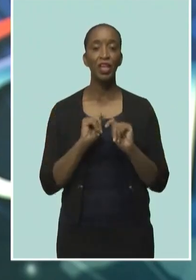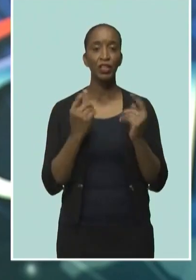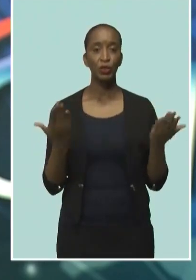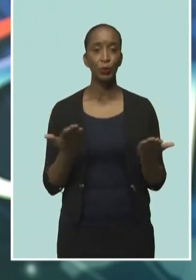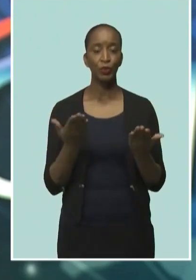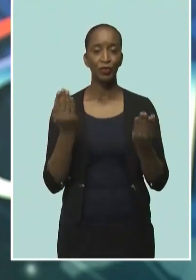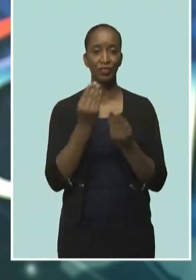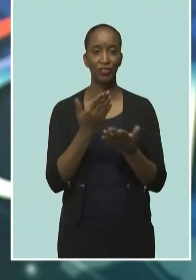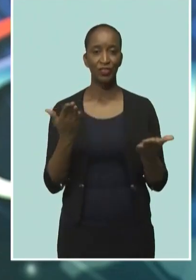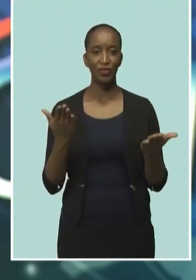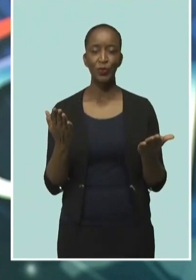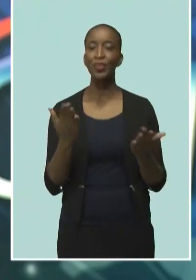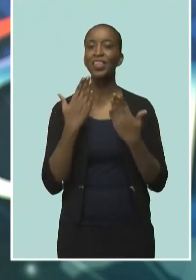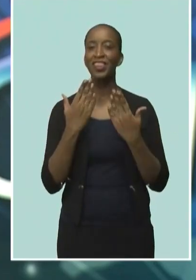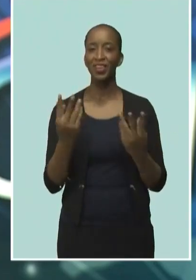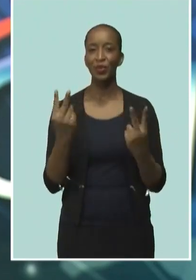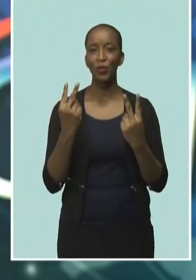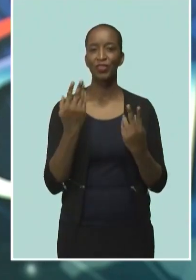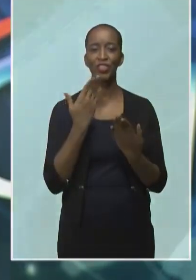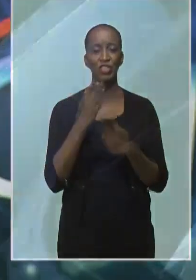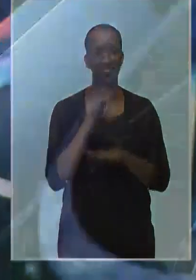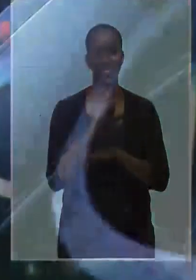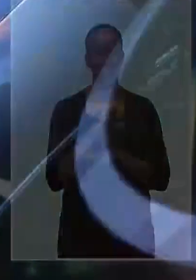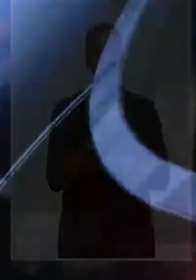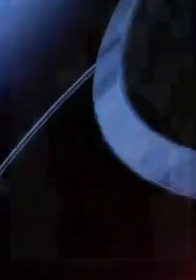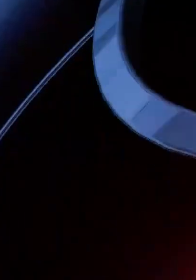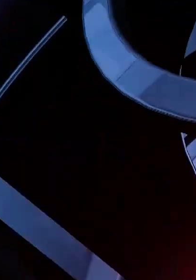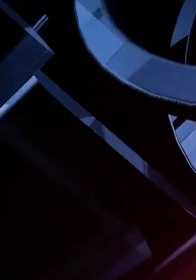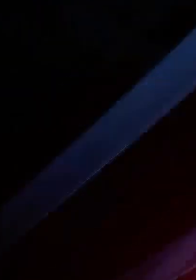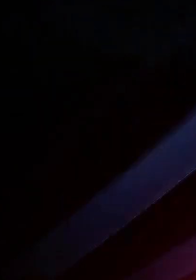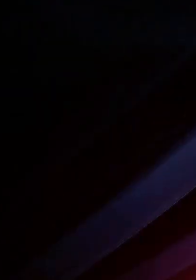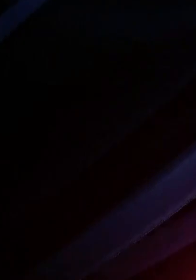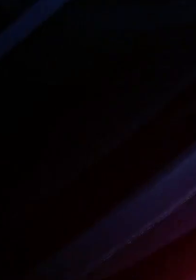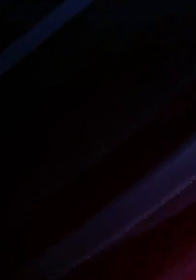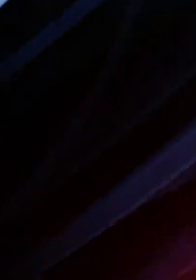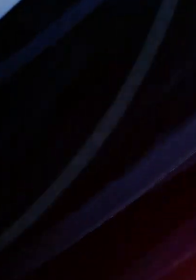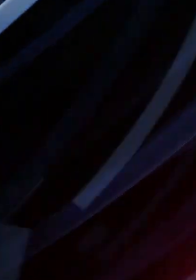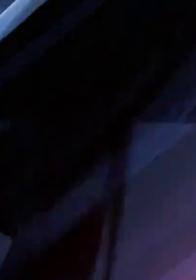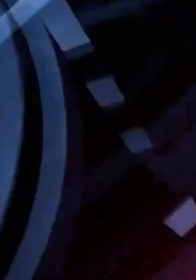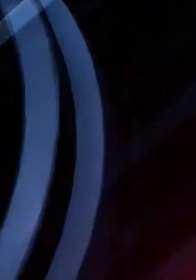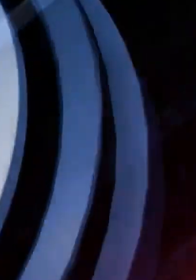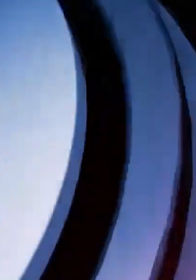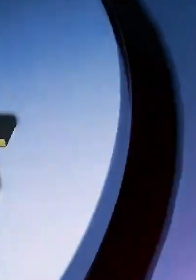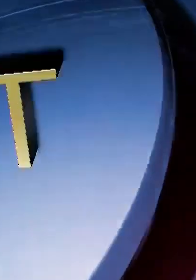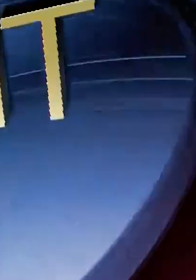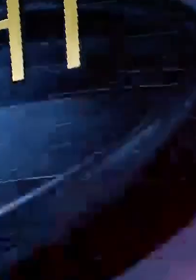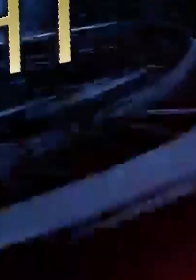team, thanks for tuning in. Good night.